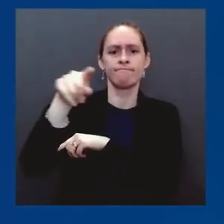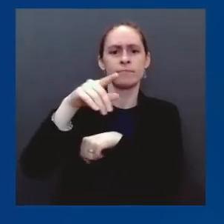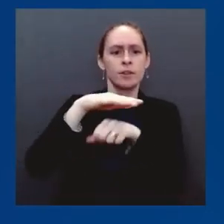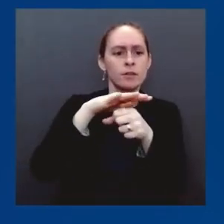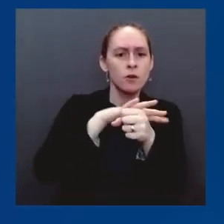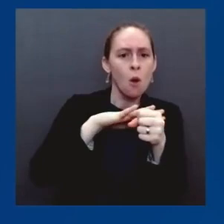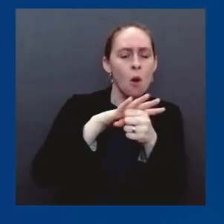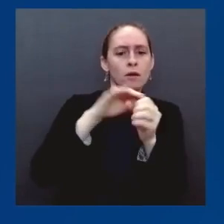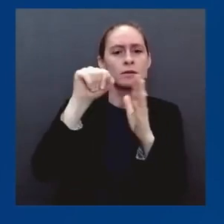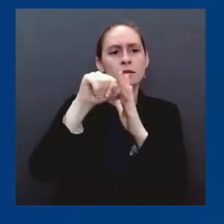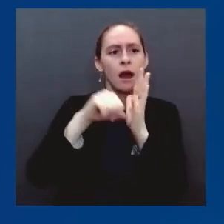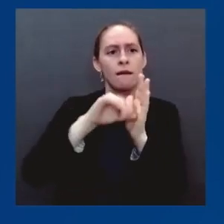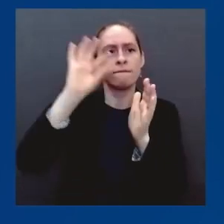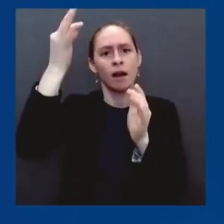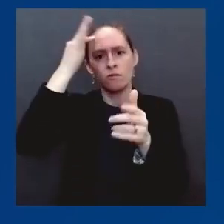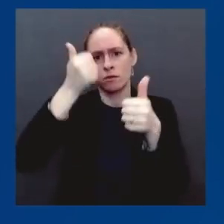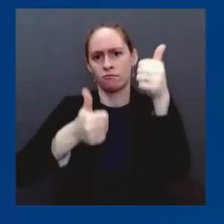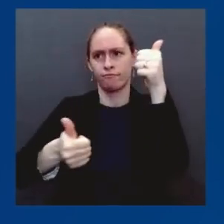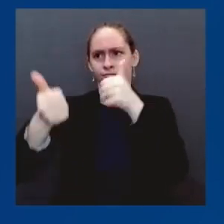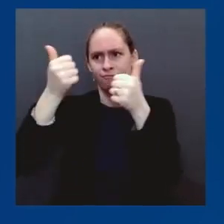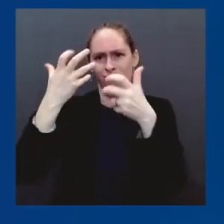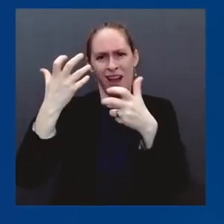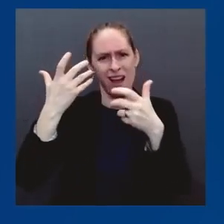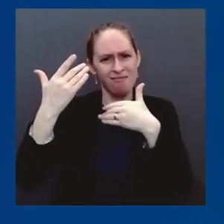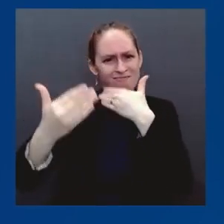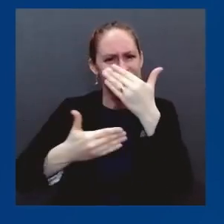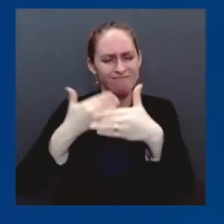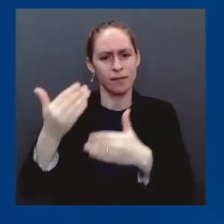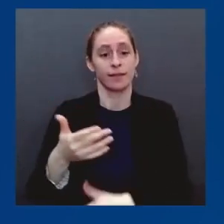threats are completely and utterly unacceptable.